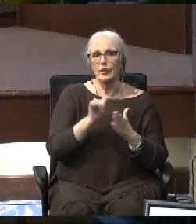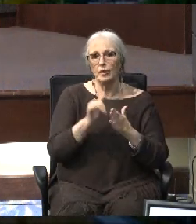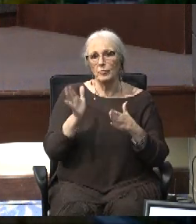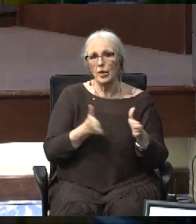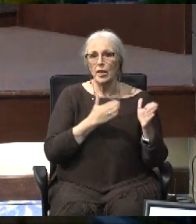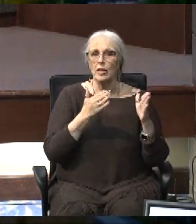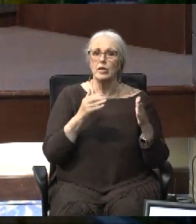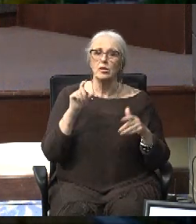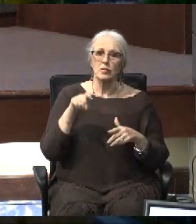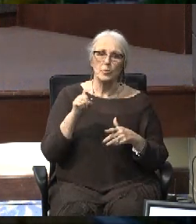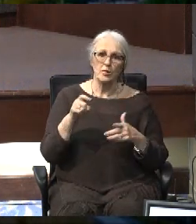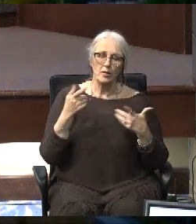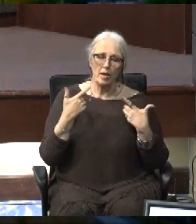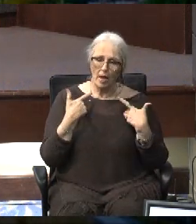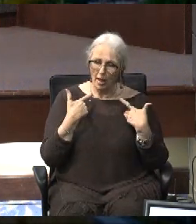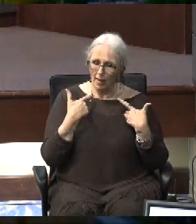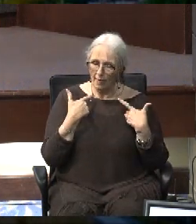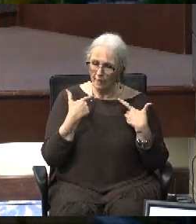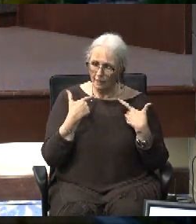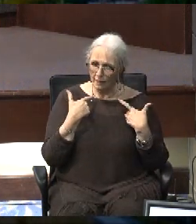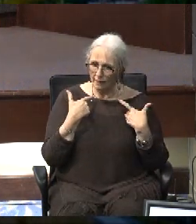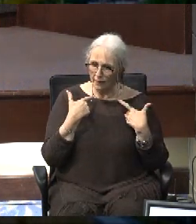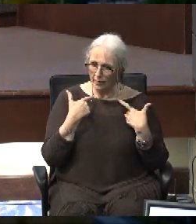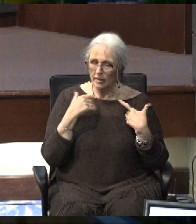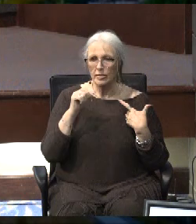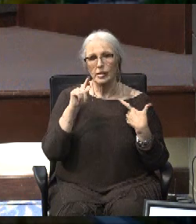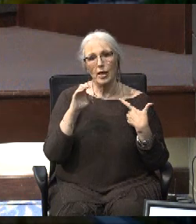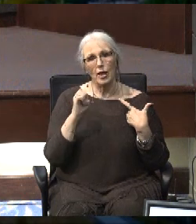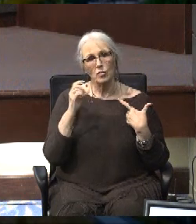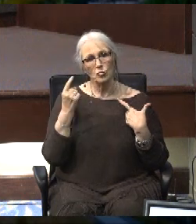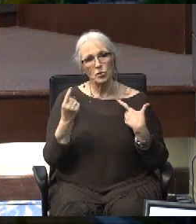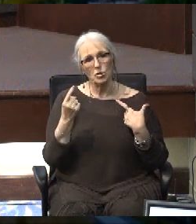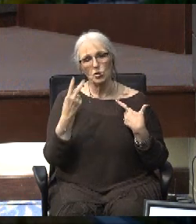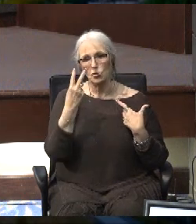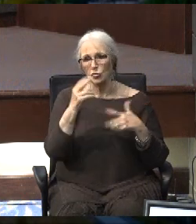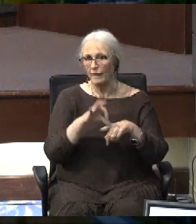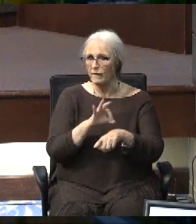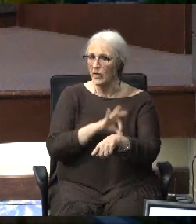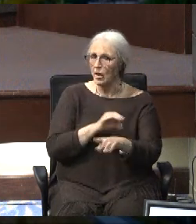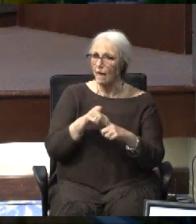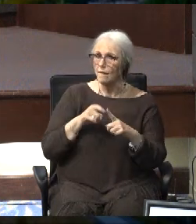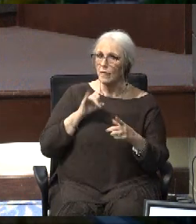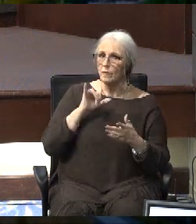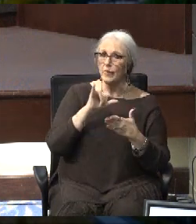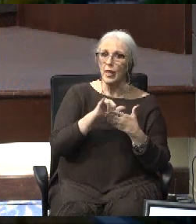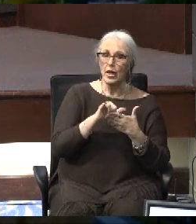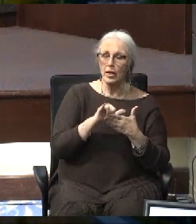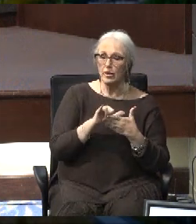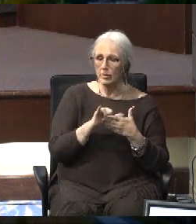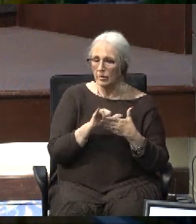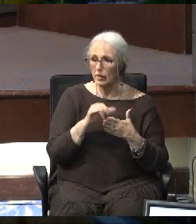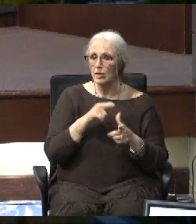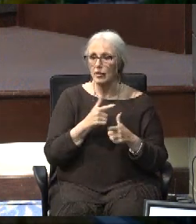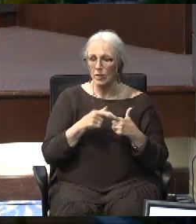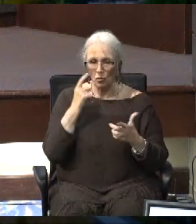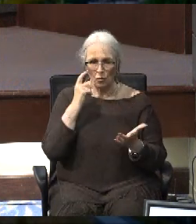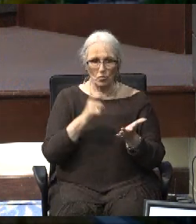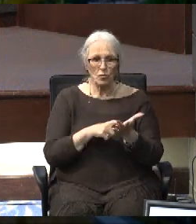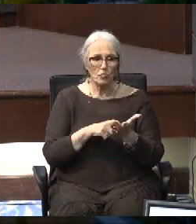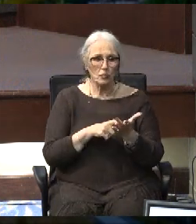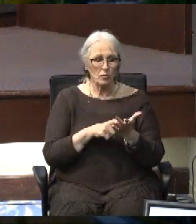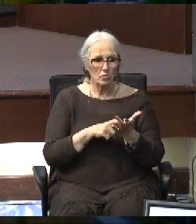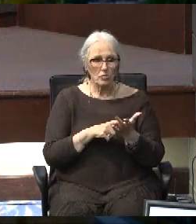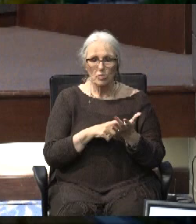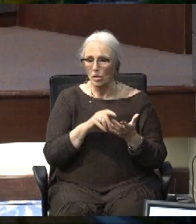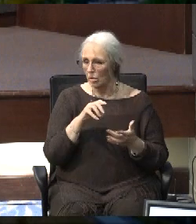we're close to having to take a stage 1 water restriction step. We're about 2 feet away from that. That would recognize what's called a